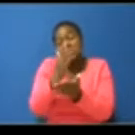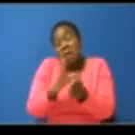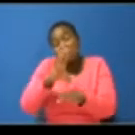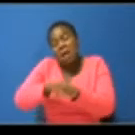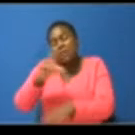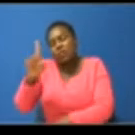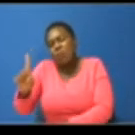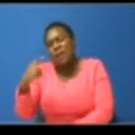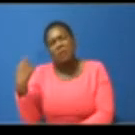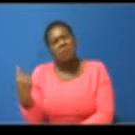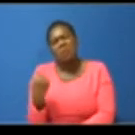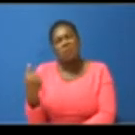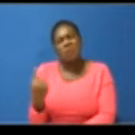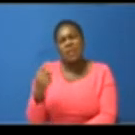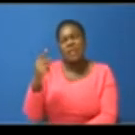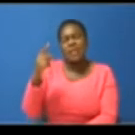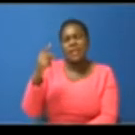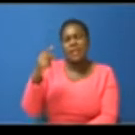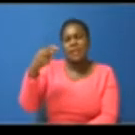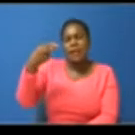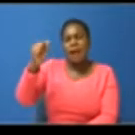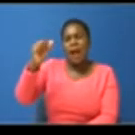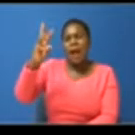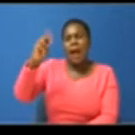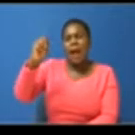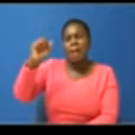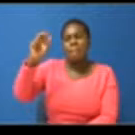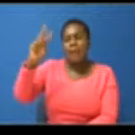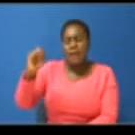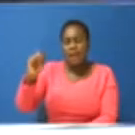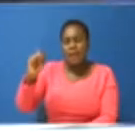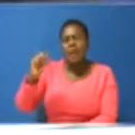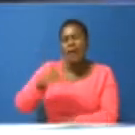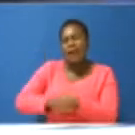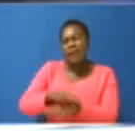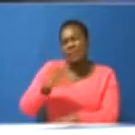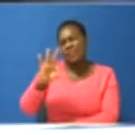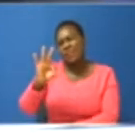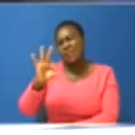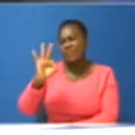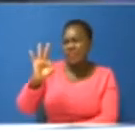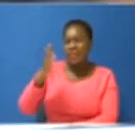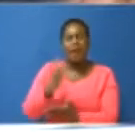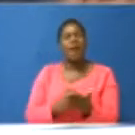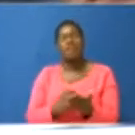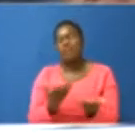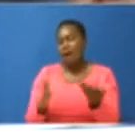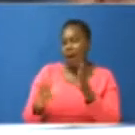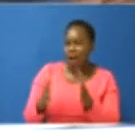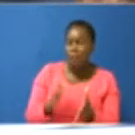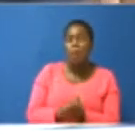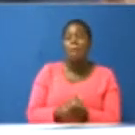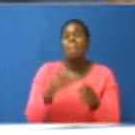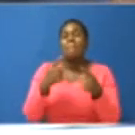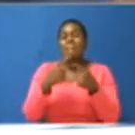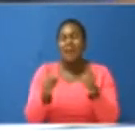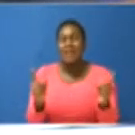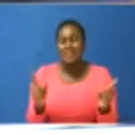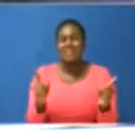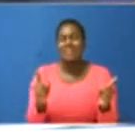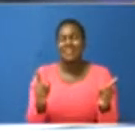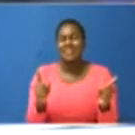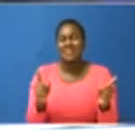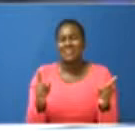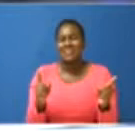apart from i think it was kenneth and herman they probably scored about three three and a half all right and just